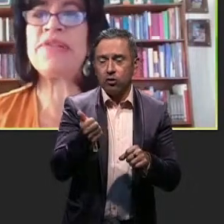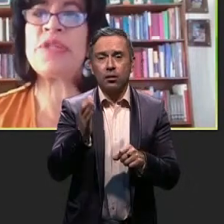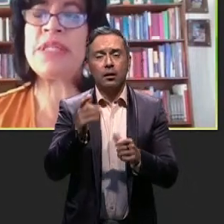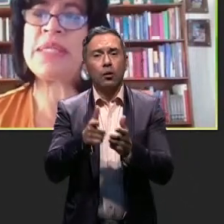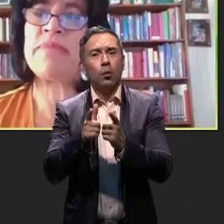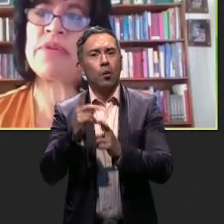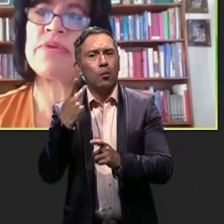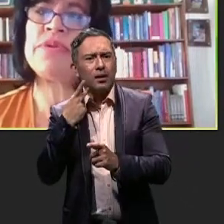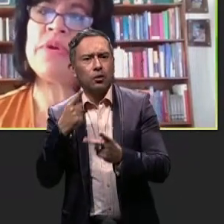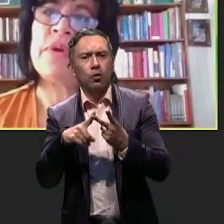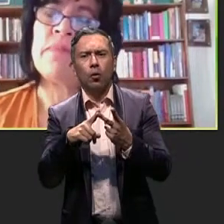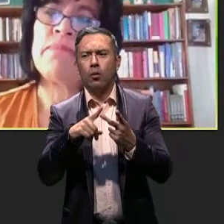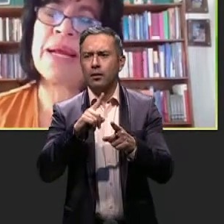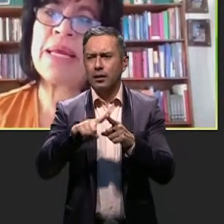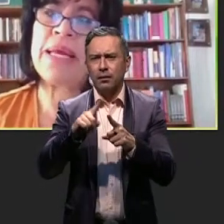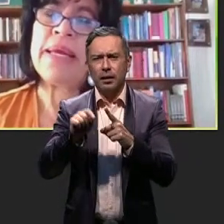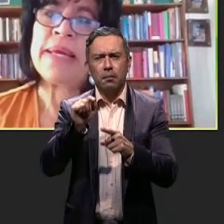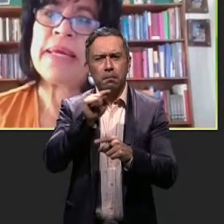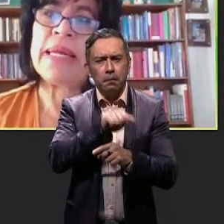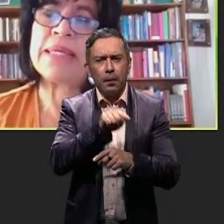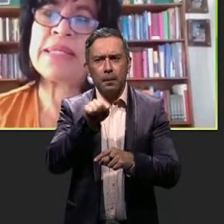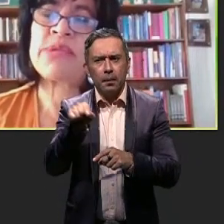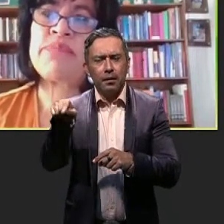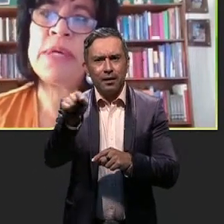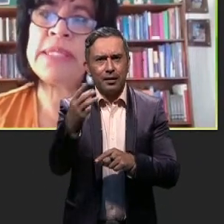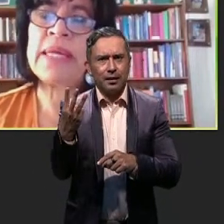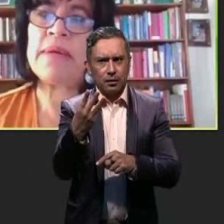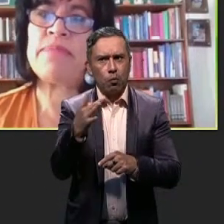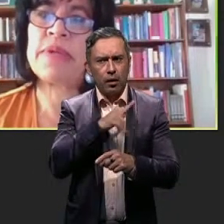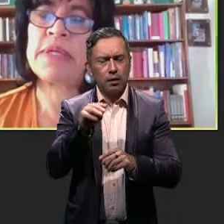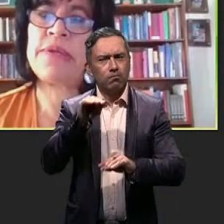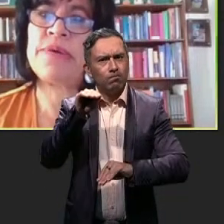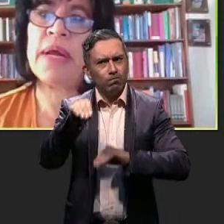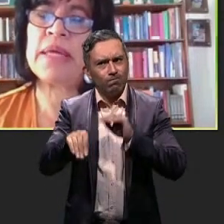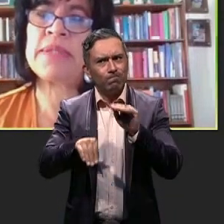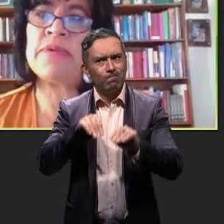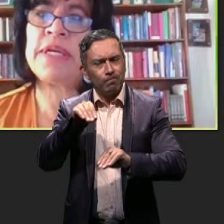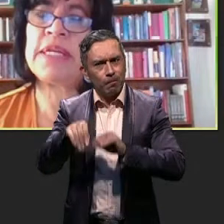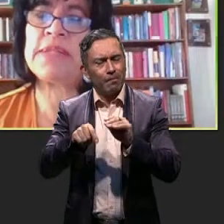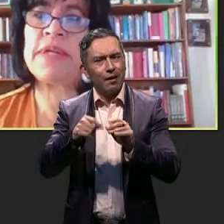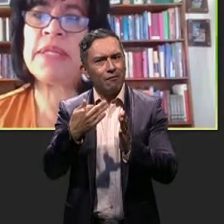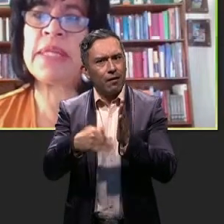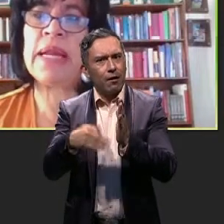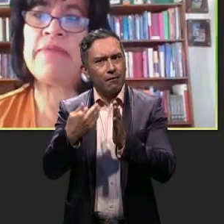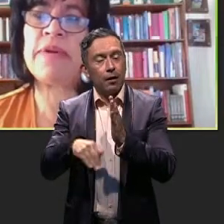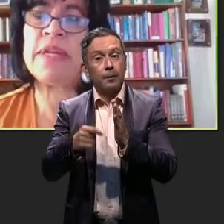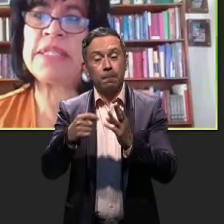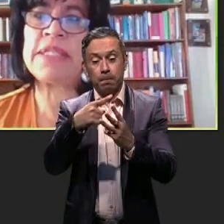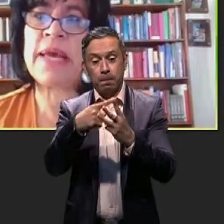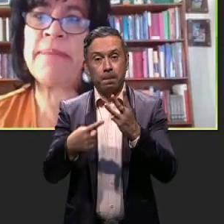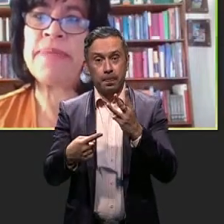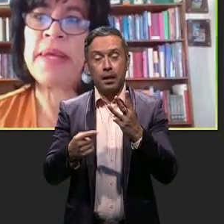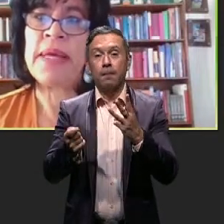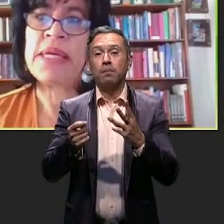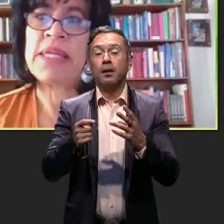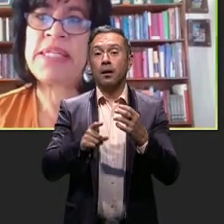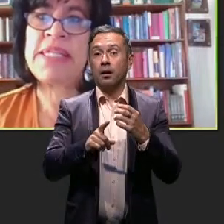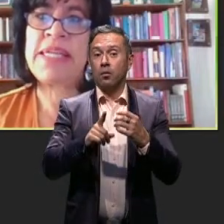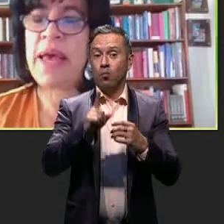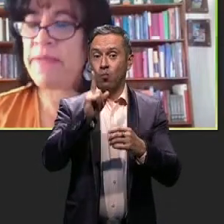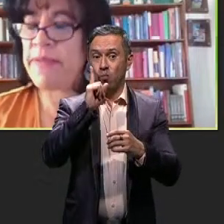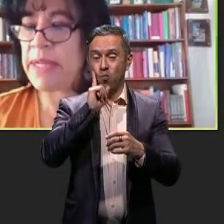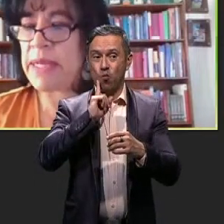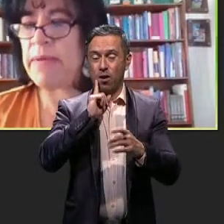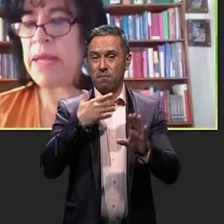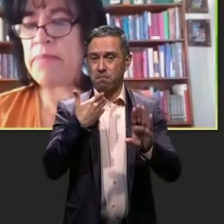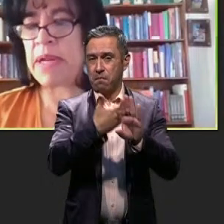and electoral bodies, so that the protection of women